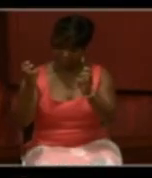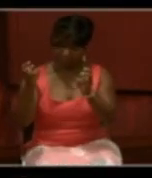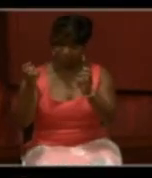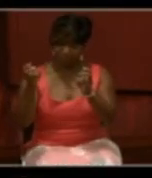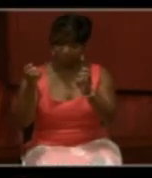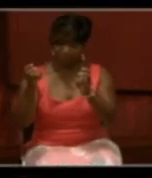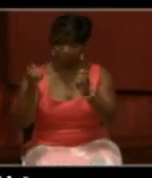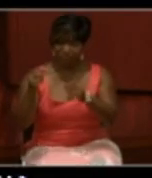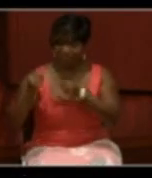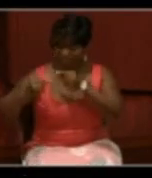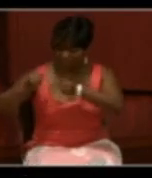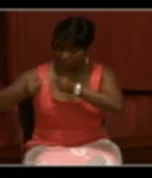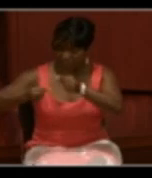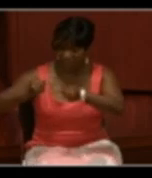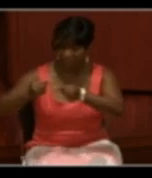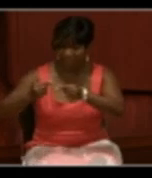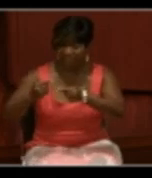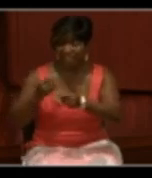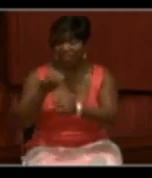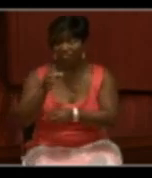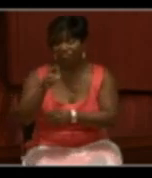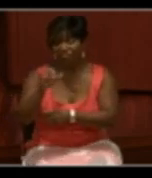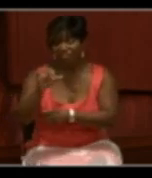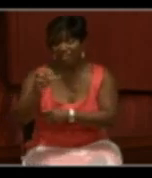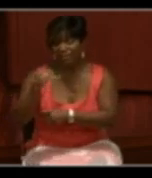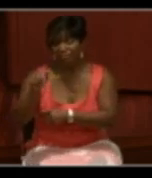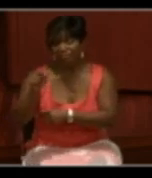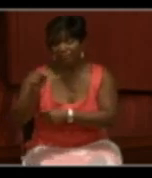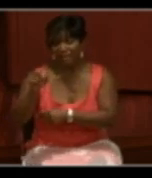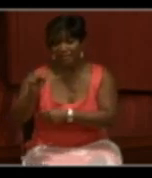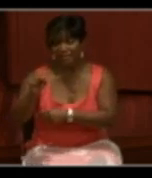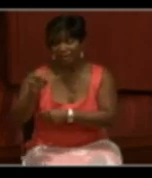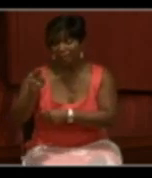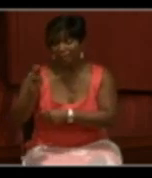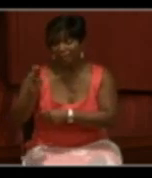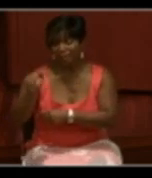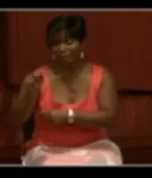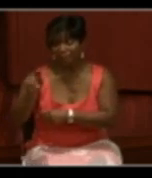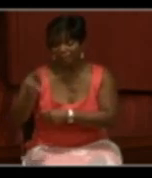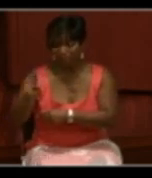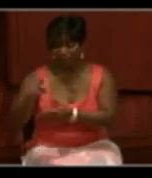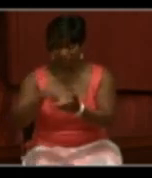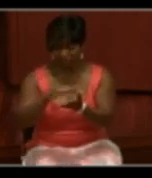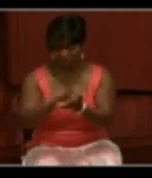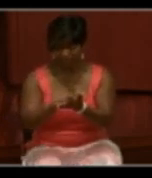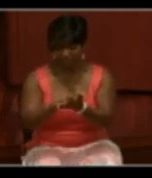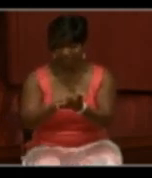The title of his topic is Genealogy in the Freedman's Bank, Records of the Freedman's Savings and Trust Company.